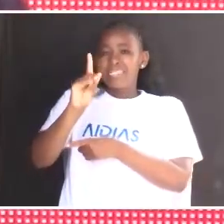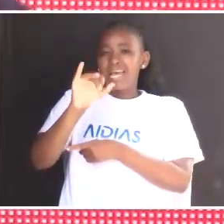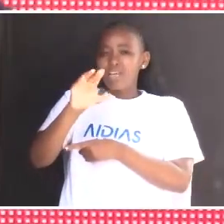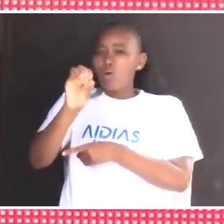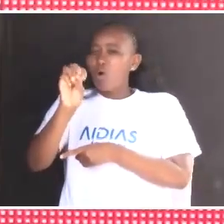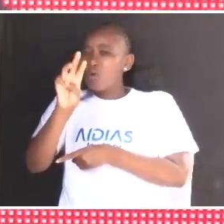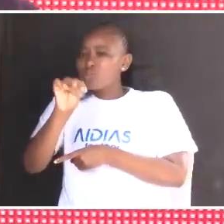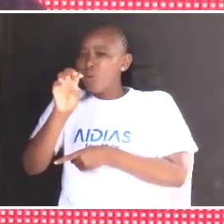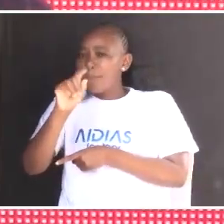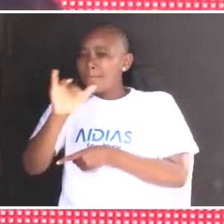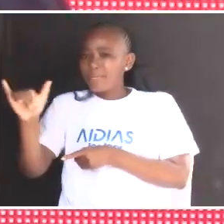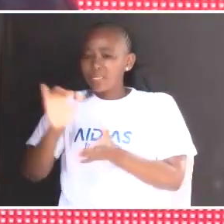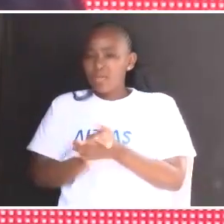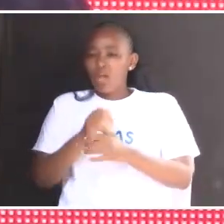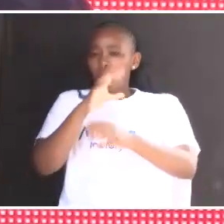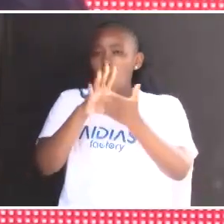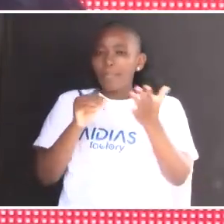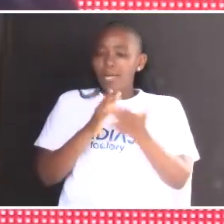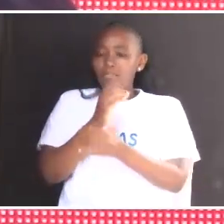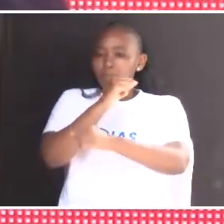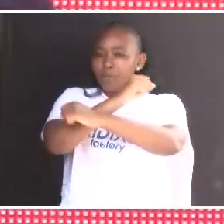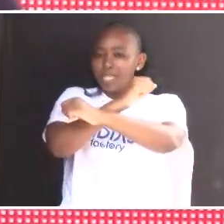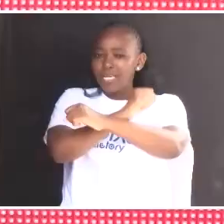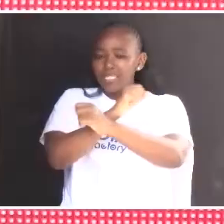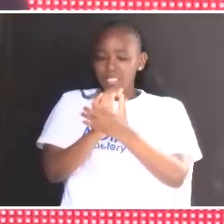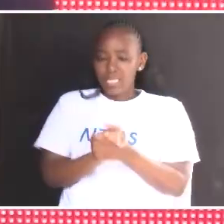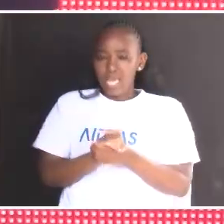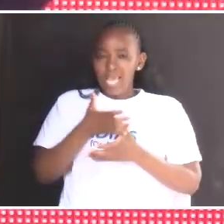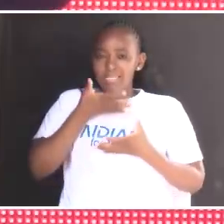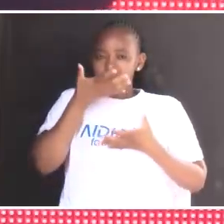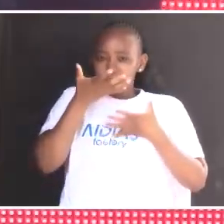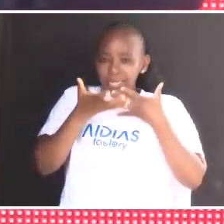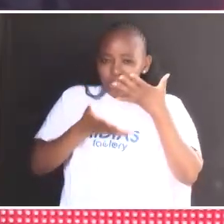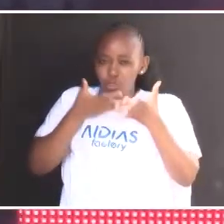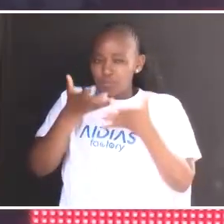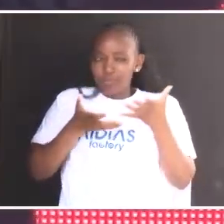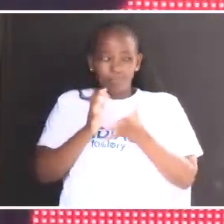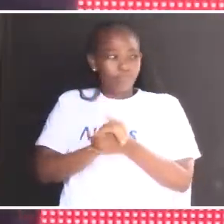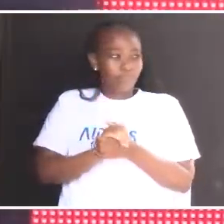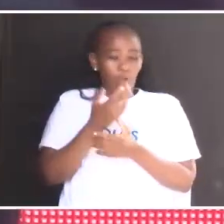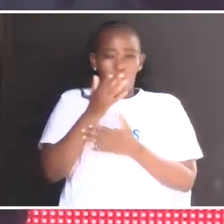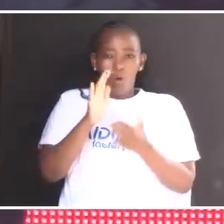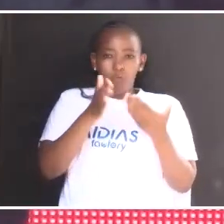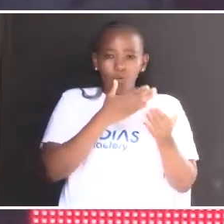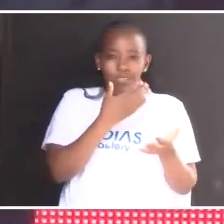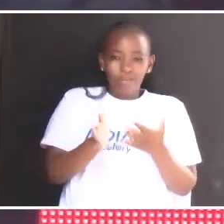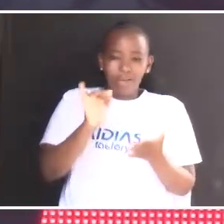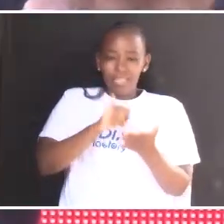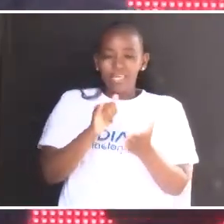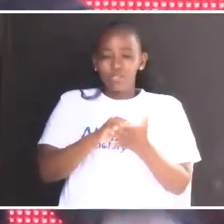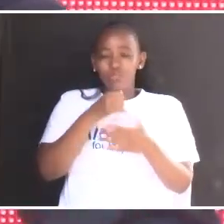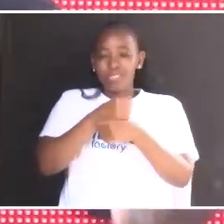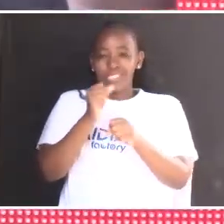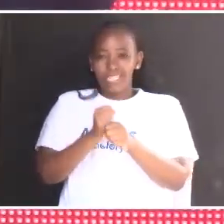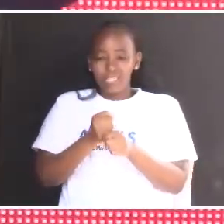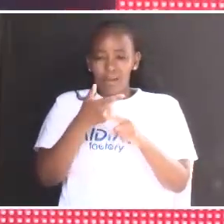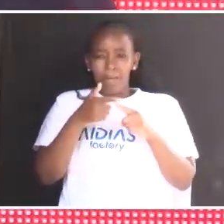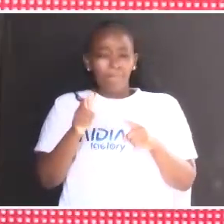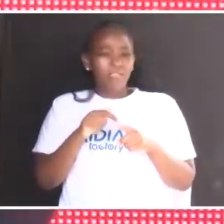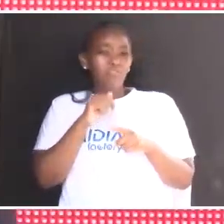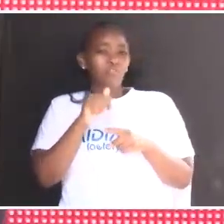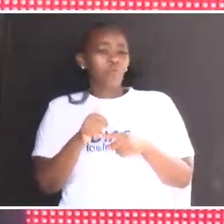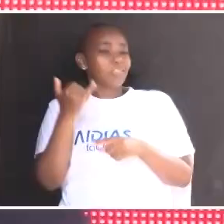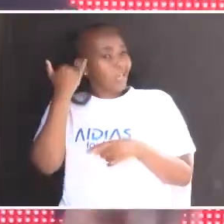that copyright protect the expression of whatever it is that you have created, but not